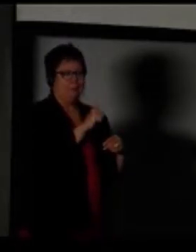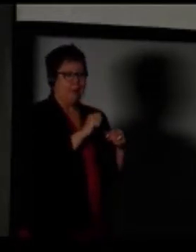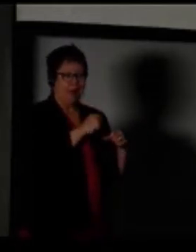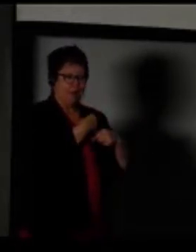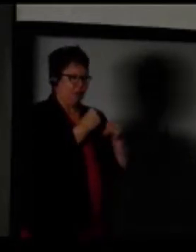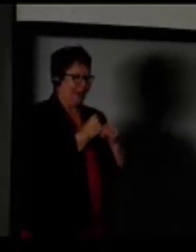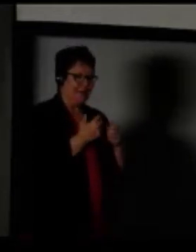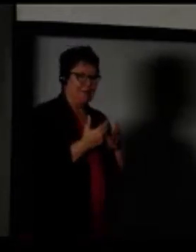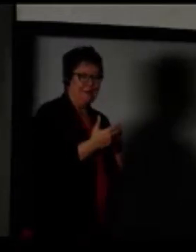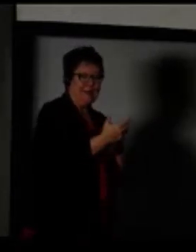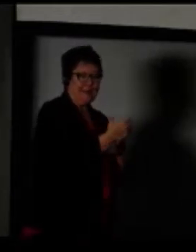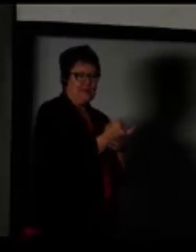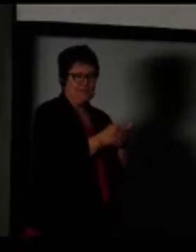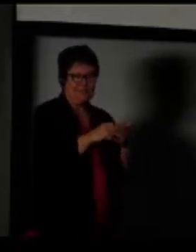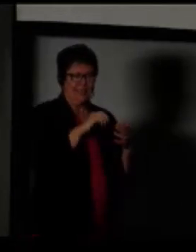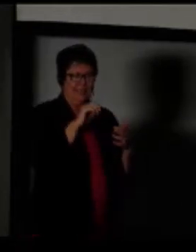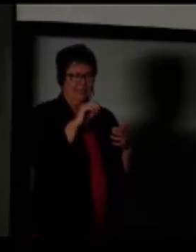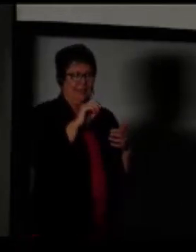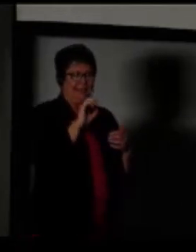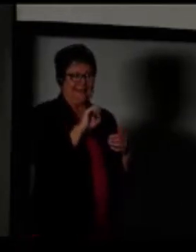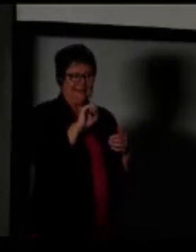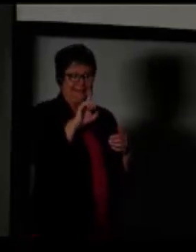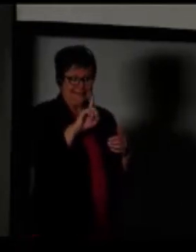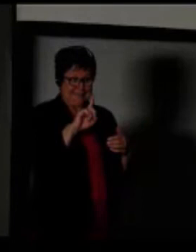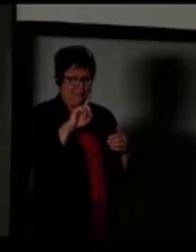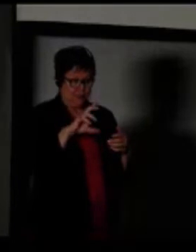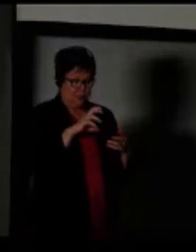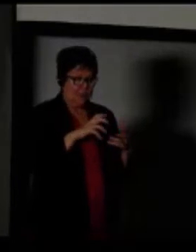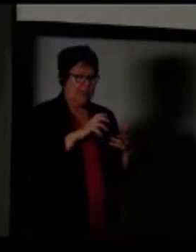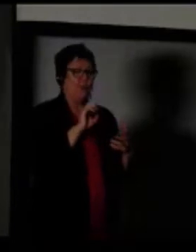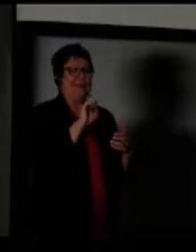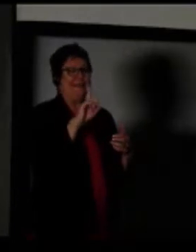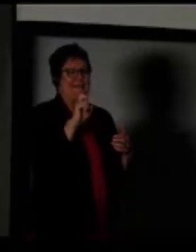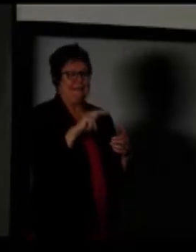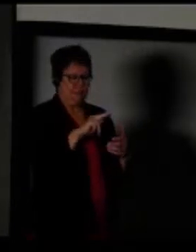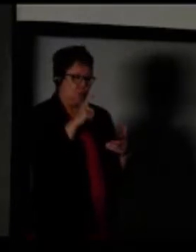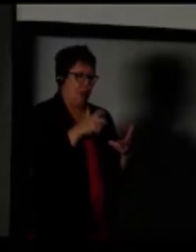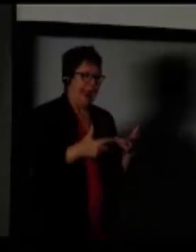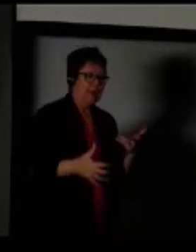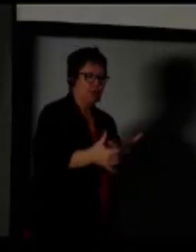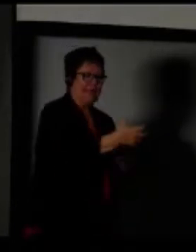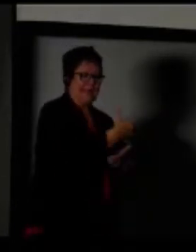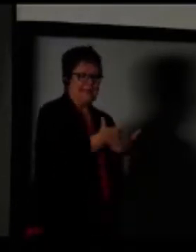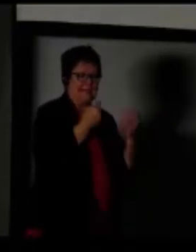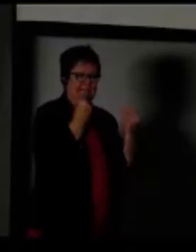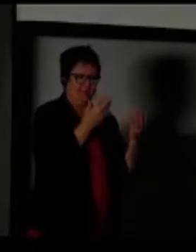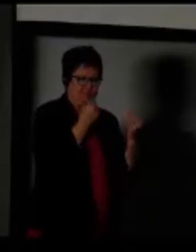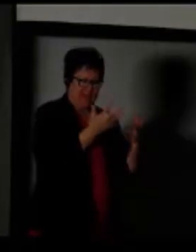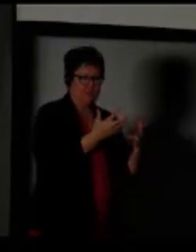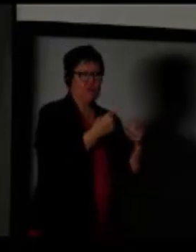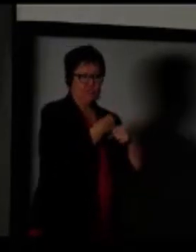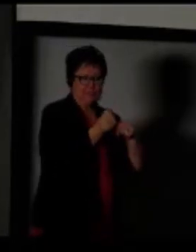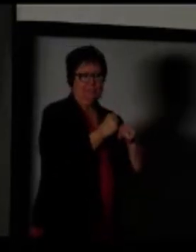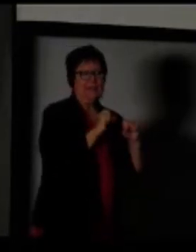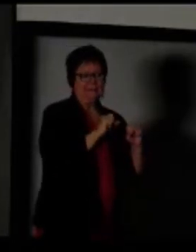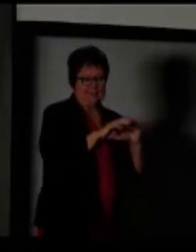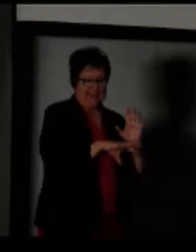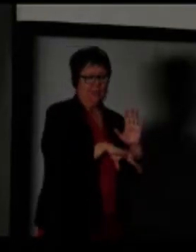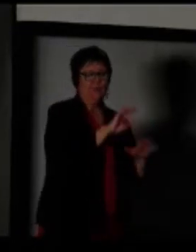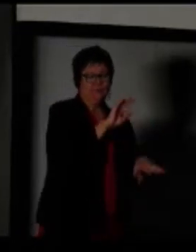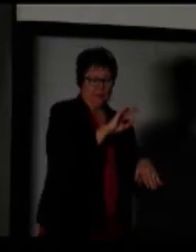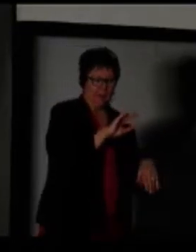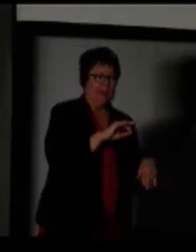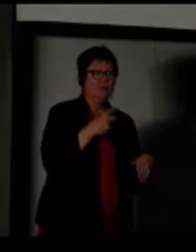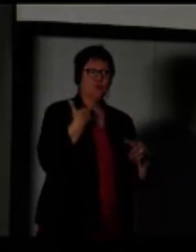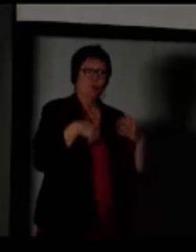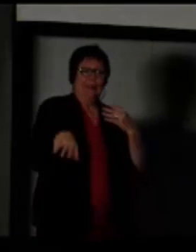collections.si.edu, which aggregates this information through Eden and makes it possible to find. So what we're doing on our platform is just adding another